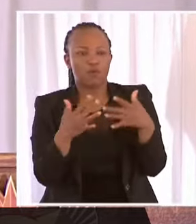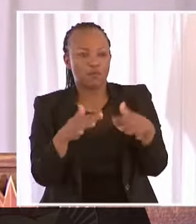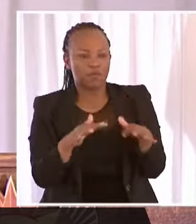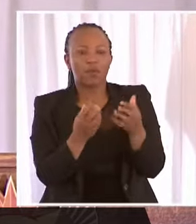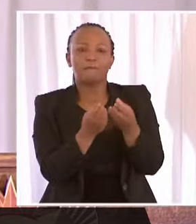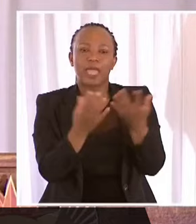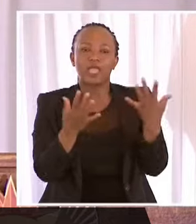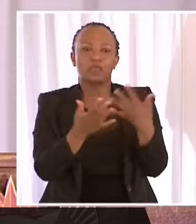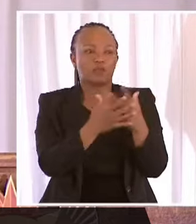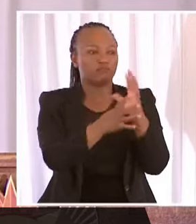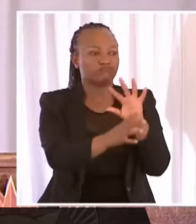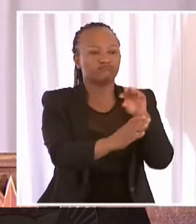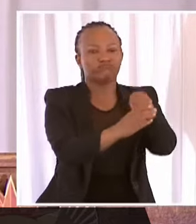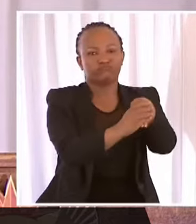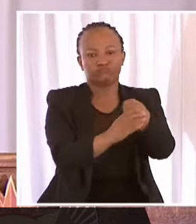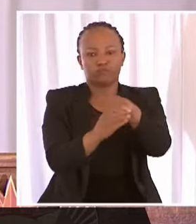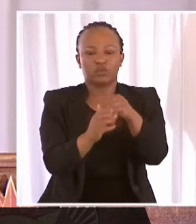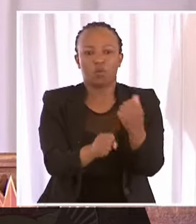majority.